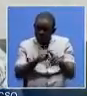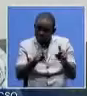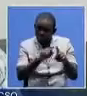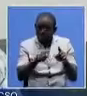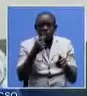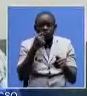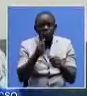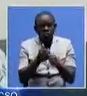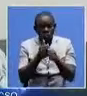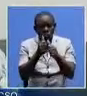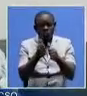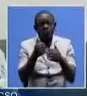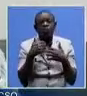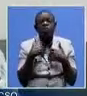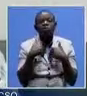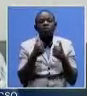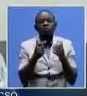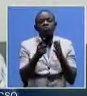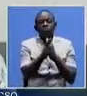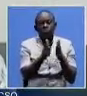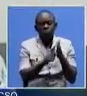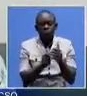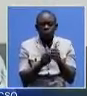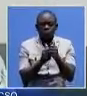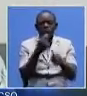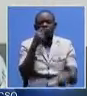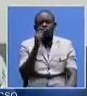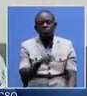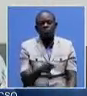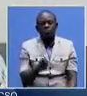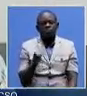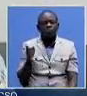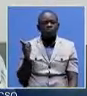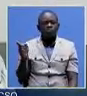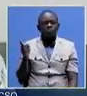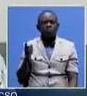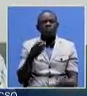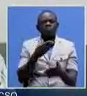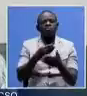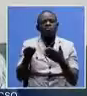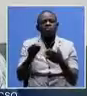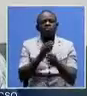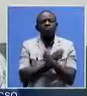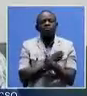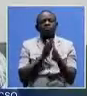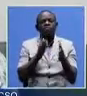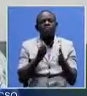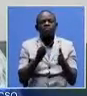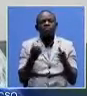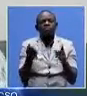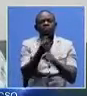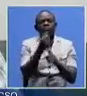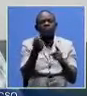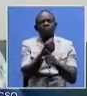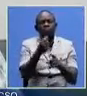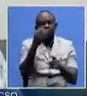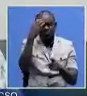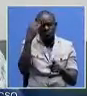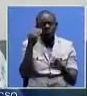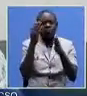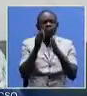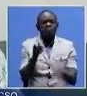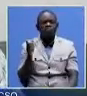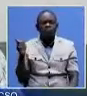and beverages. BYZ campaign chief executive officer Evan Sungoma says scientists in the